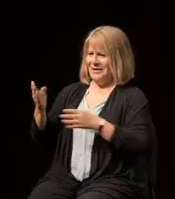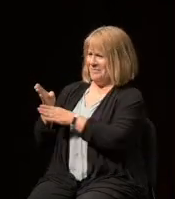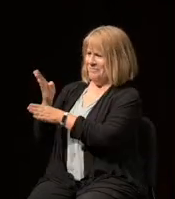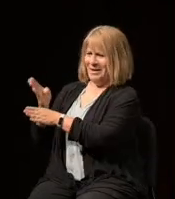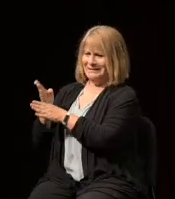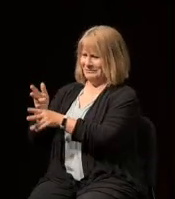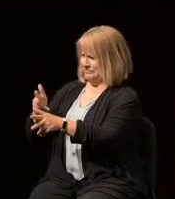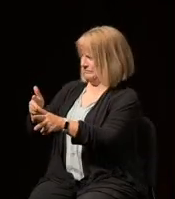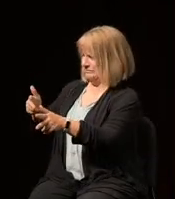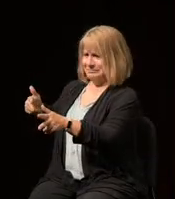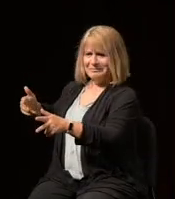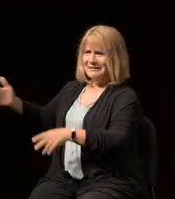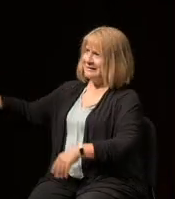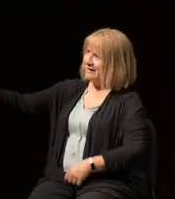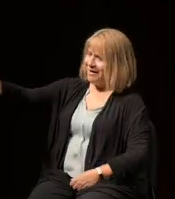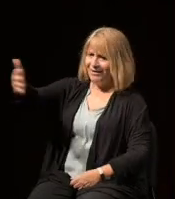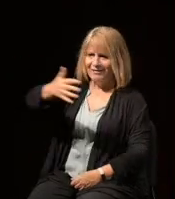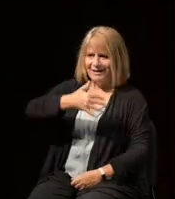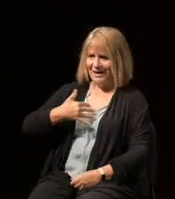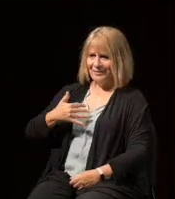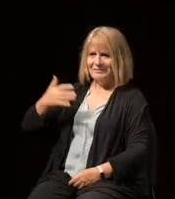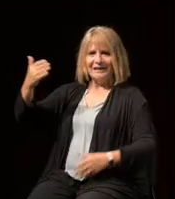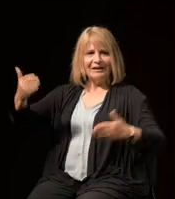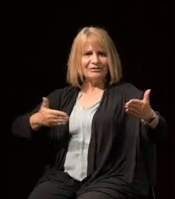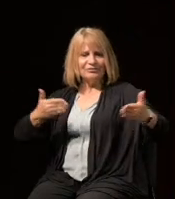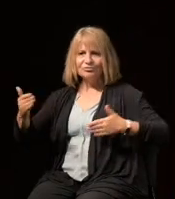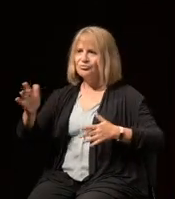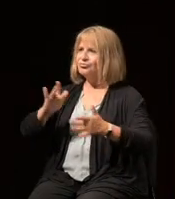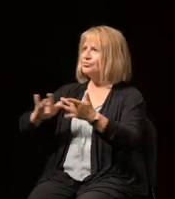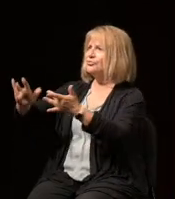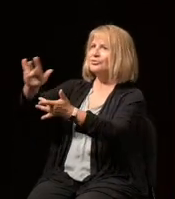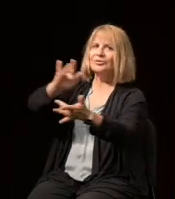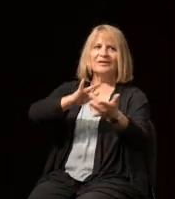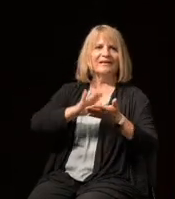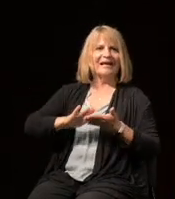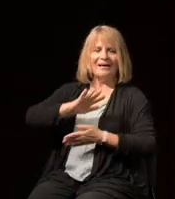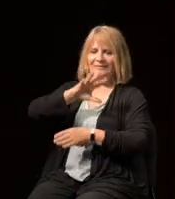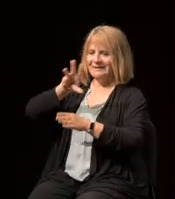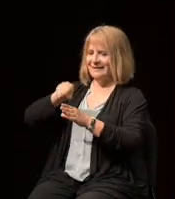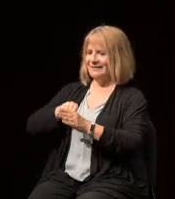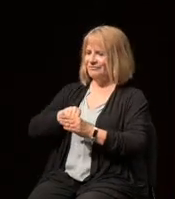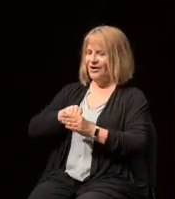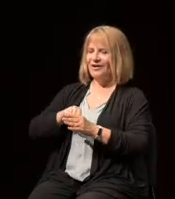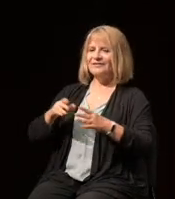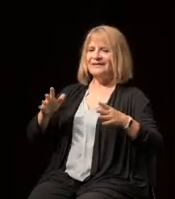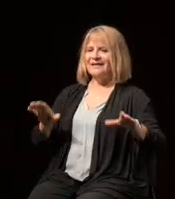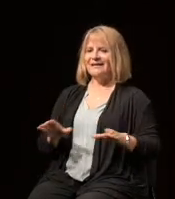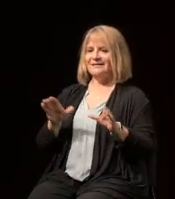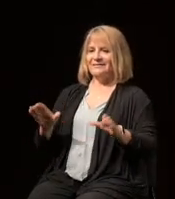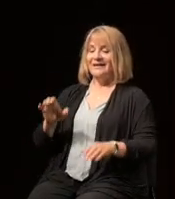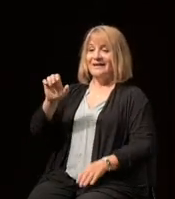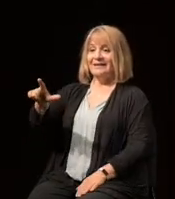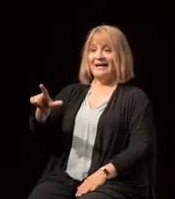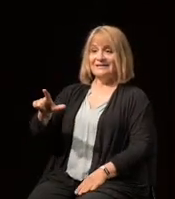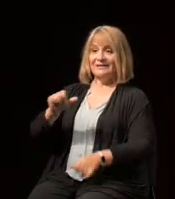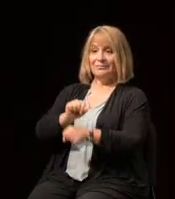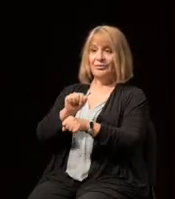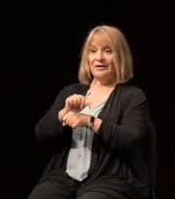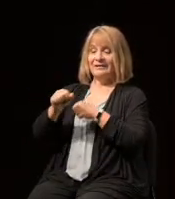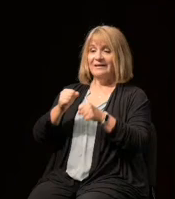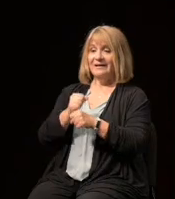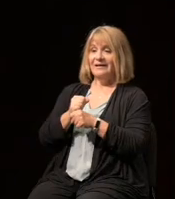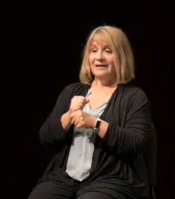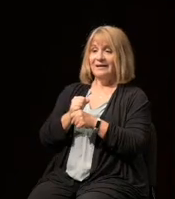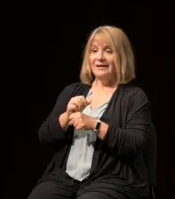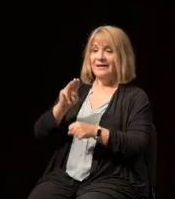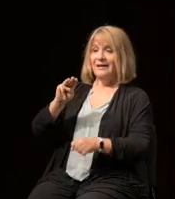faculty and staff while touring the campus and taking part in activities. The Classified Employee of the Year is